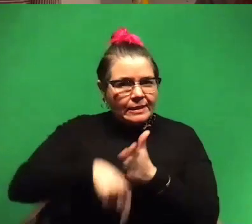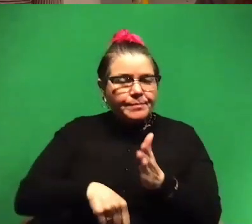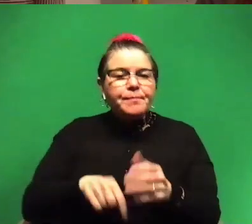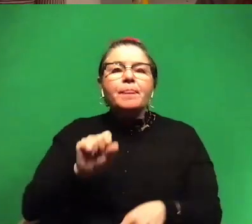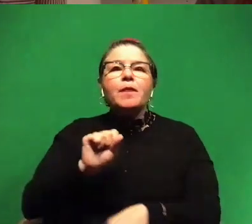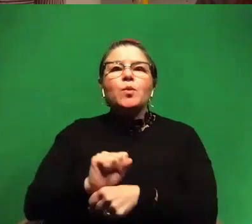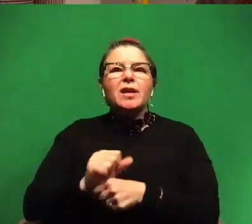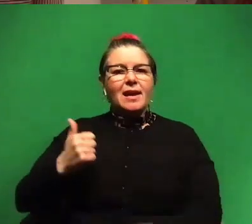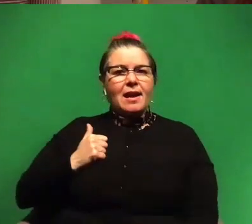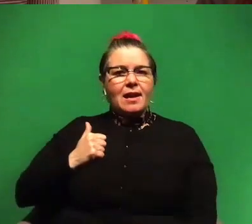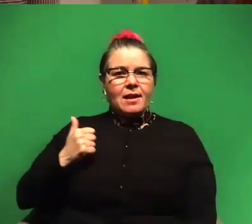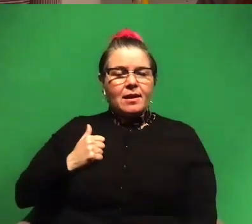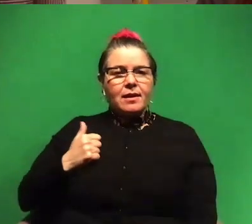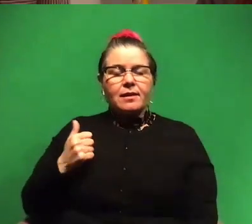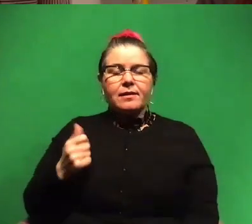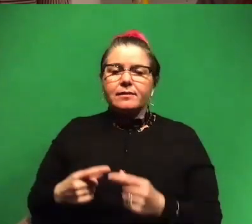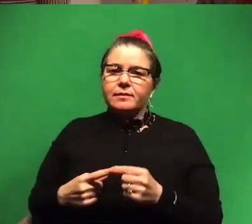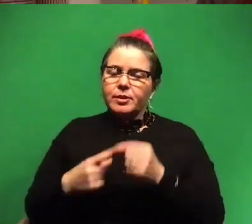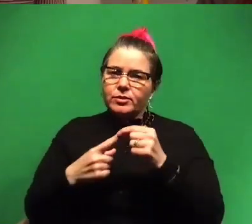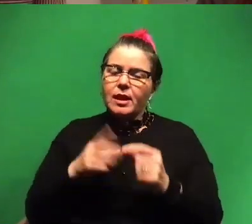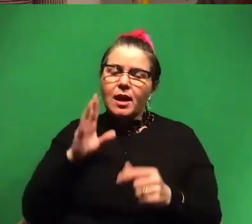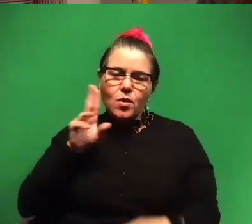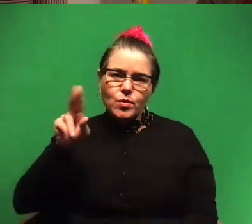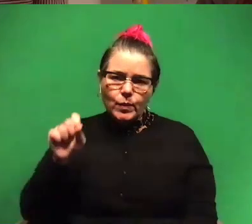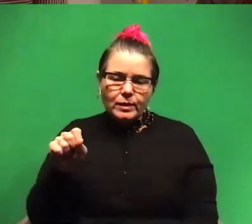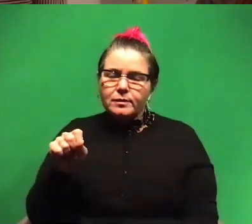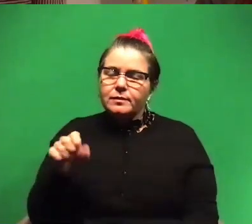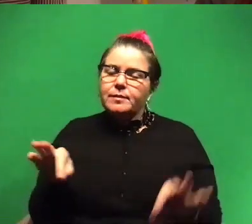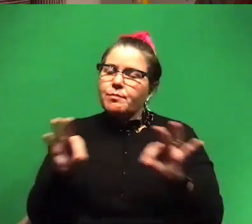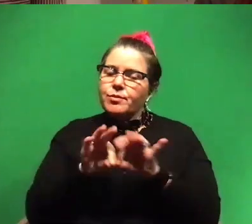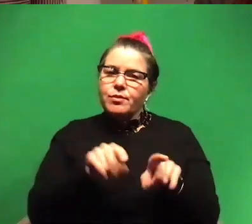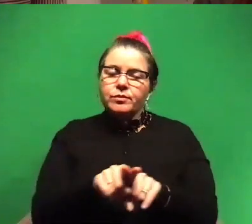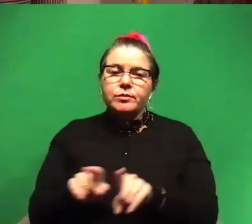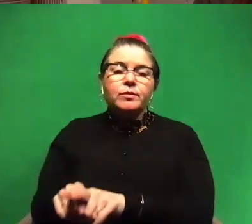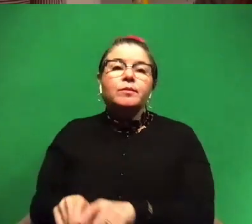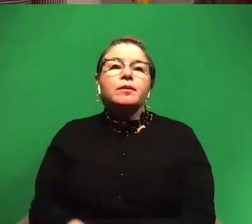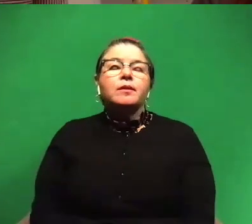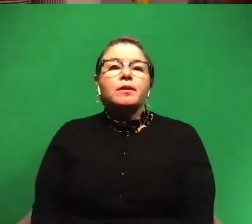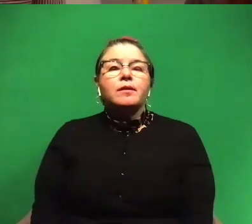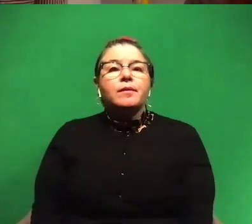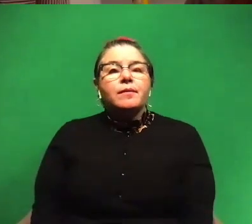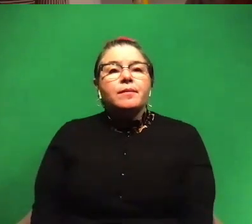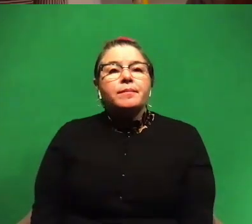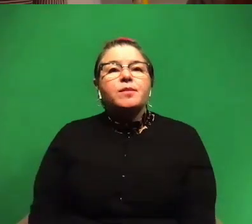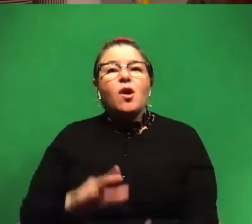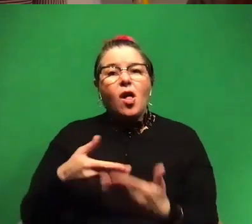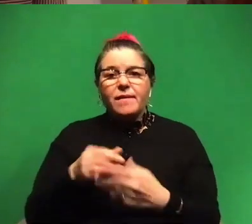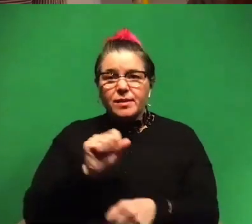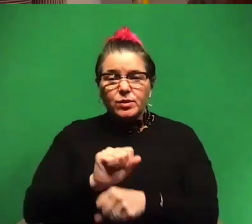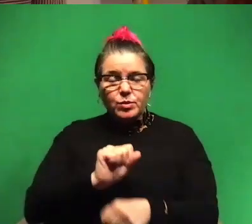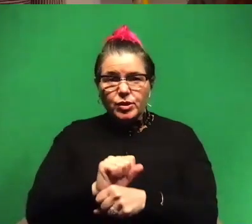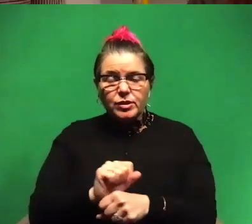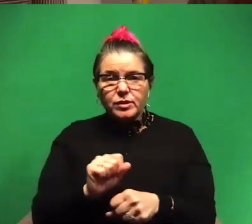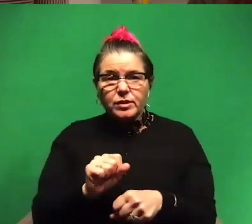in Canada, especially, and I know in the United States it's really important as well, is that all of this work is done